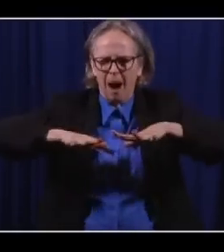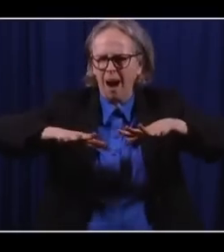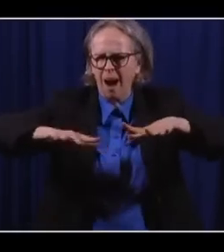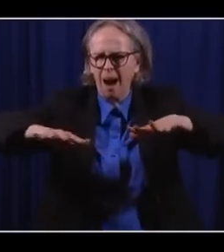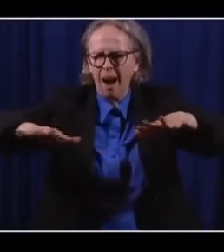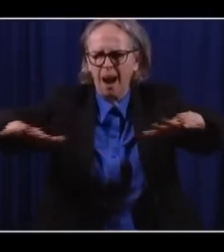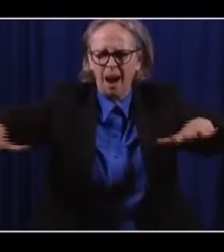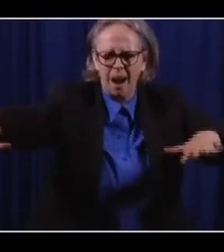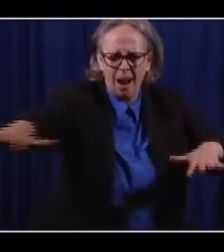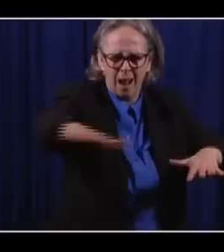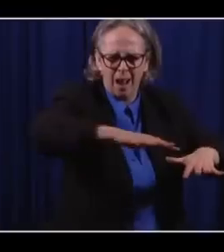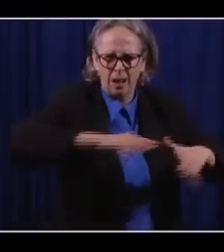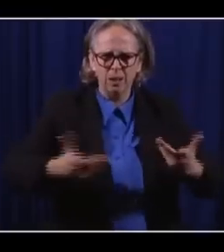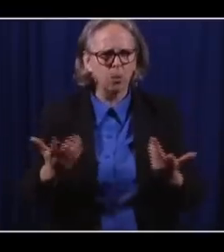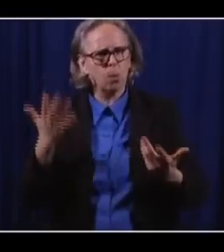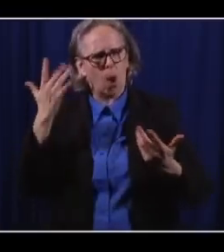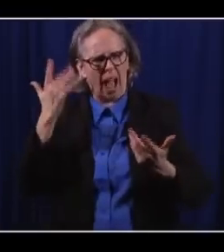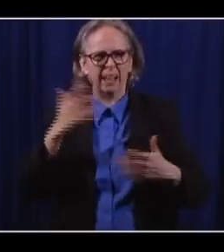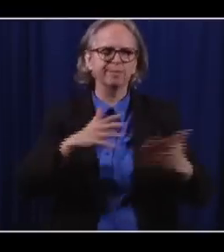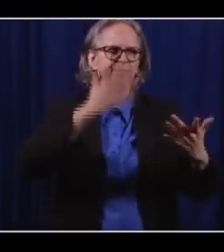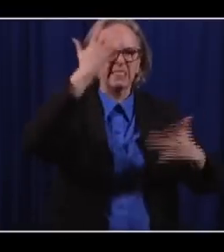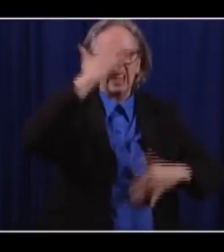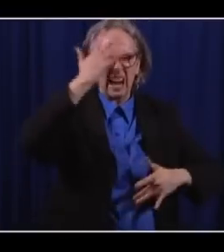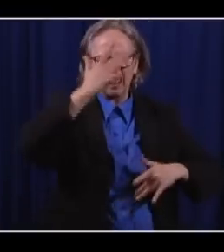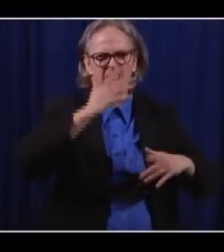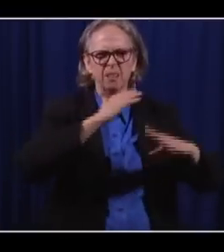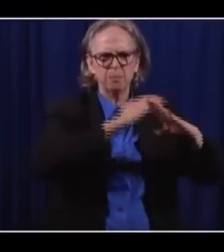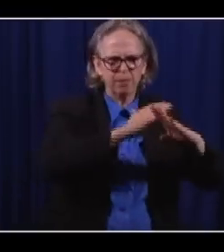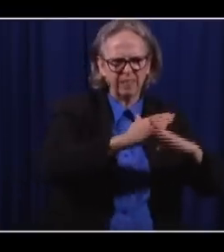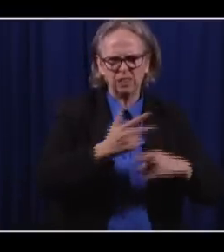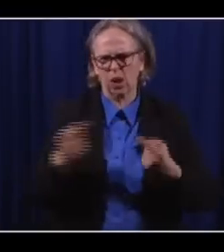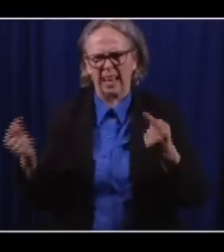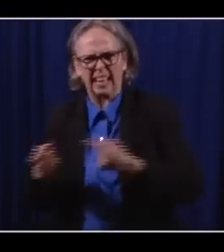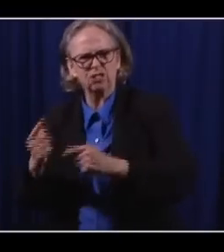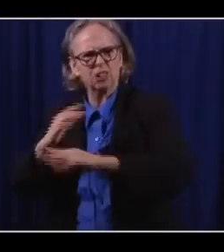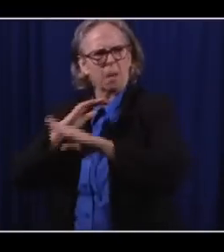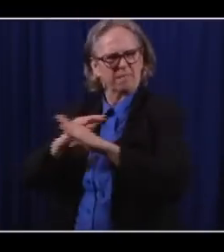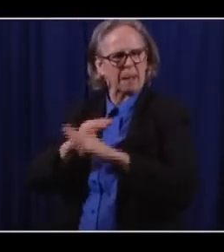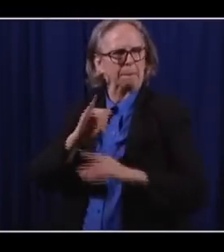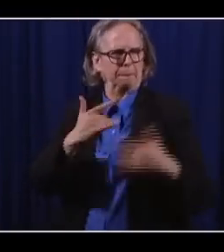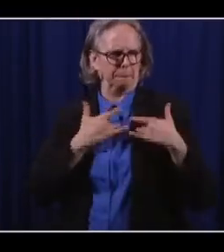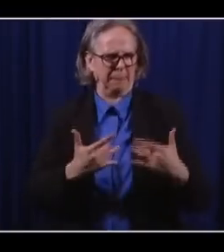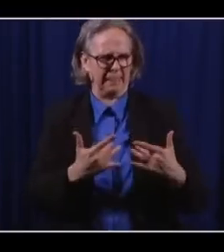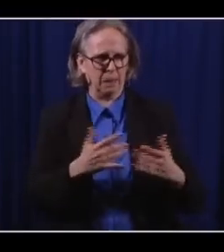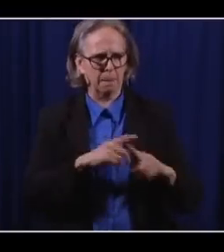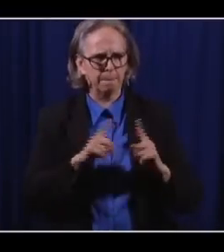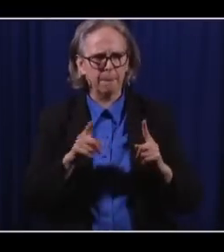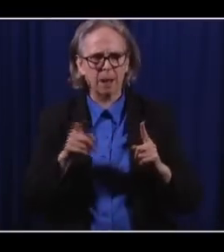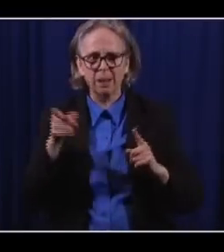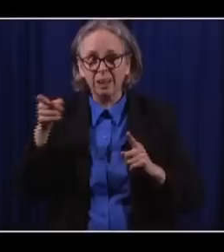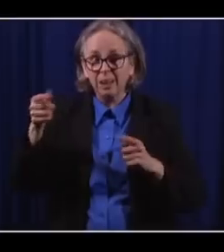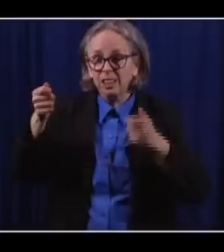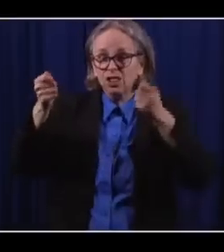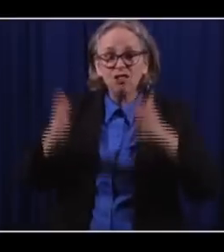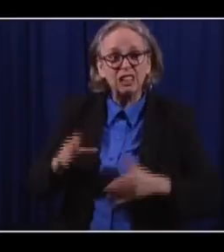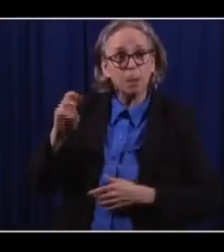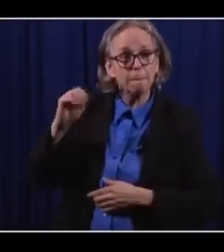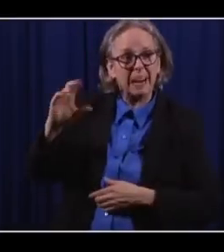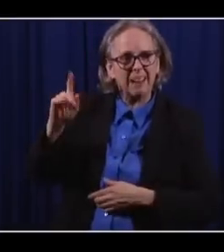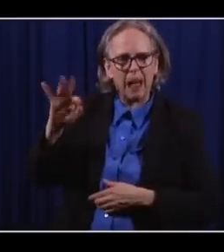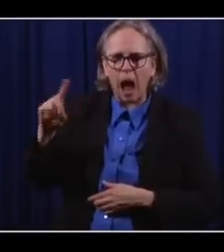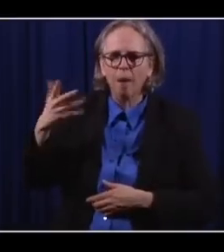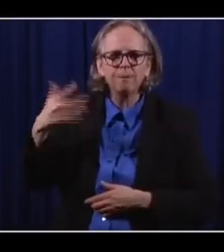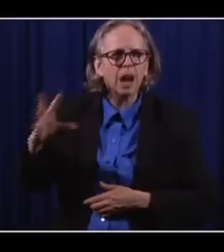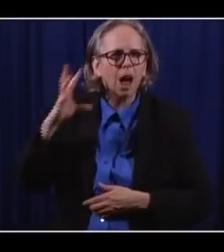prevention. Director McLeod has many years of experience in the workers' compensation system doing just that. At the Bureau of